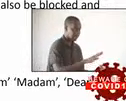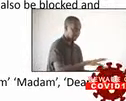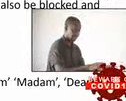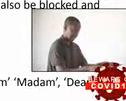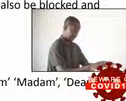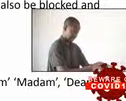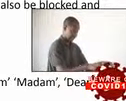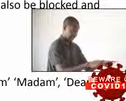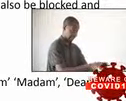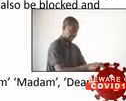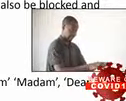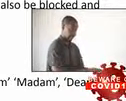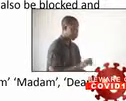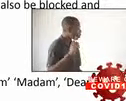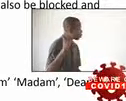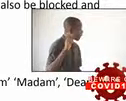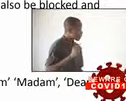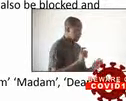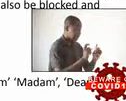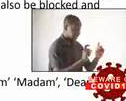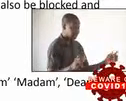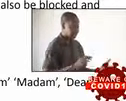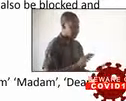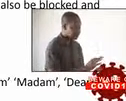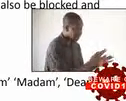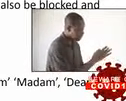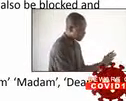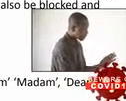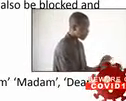What this expression is trying to explain is that